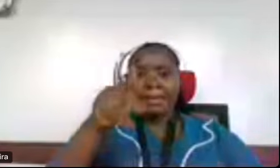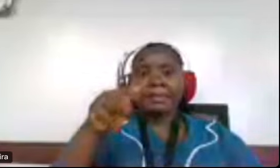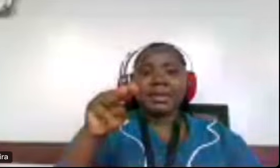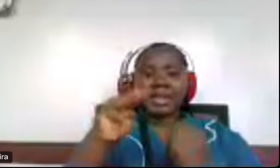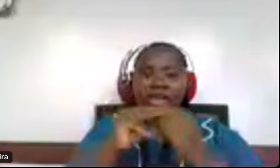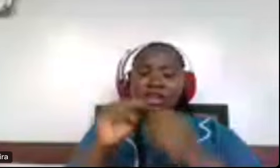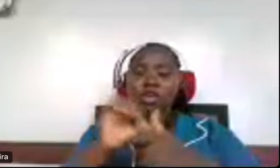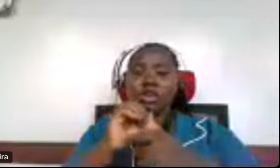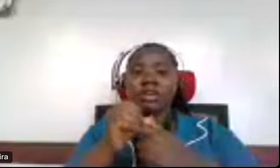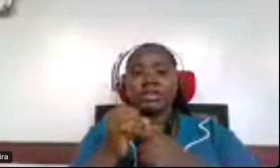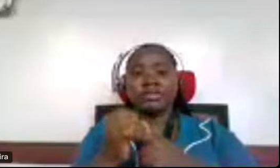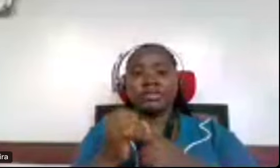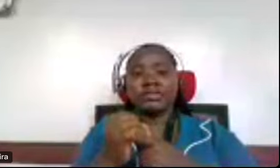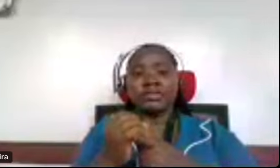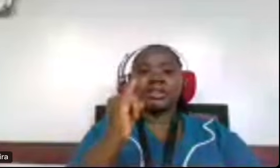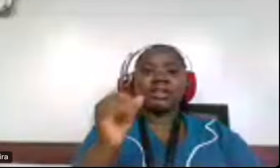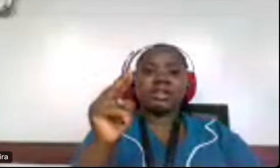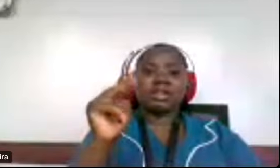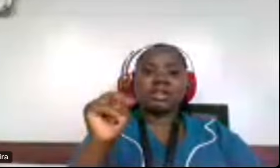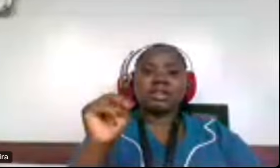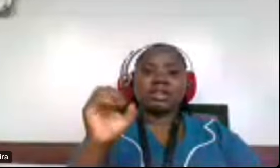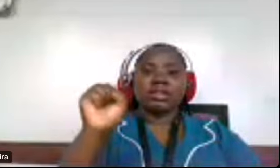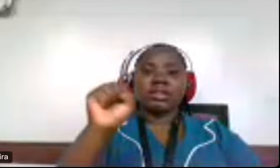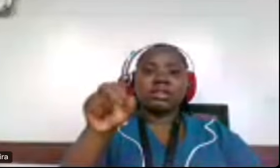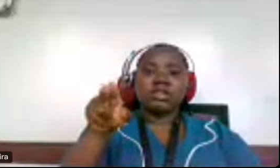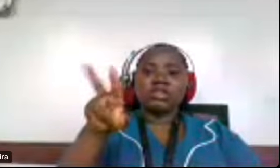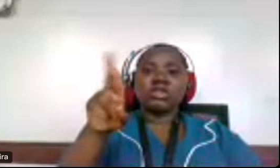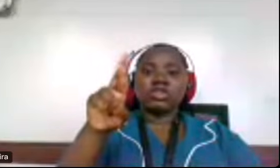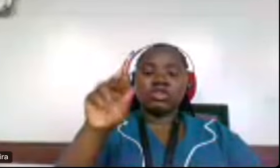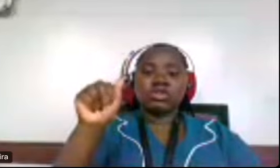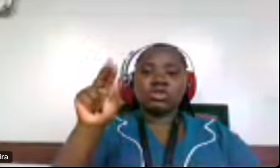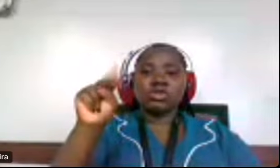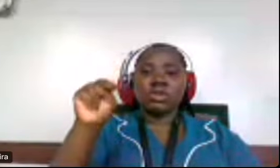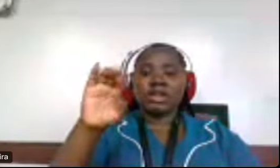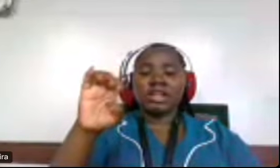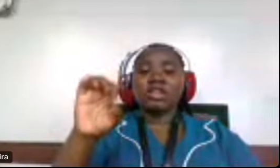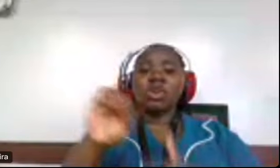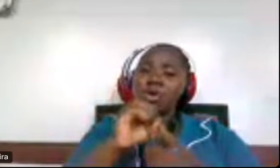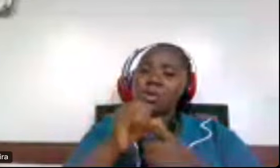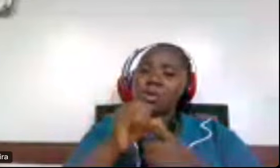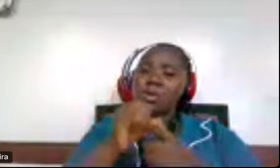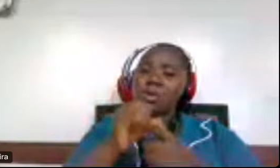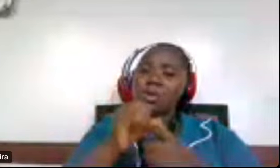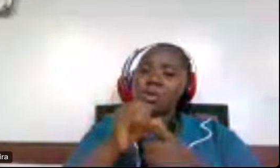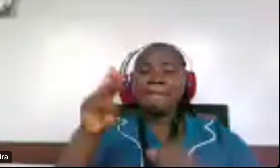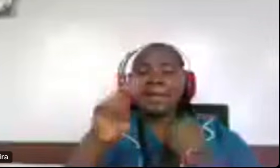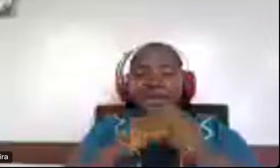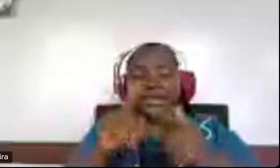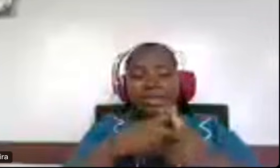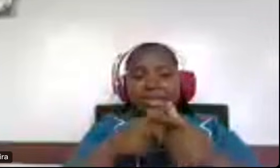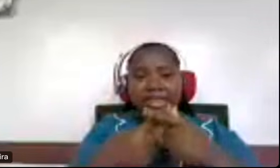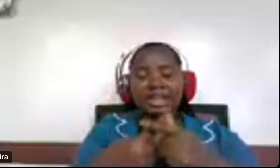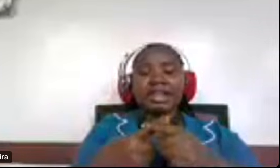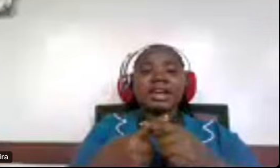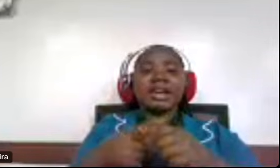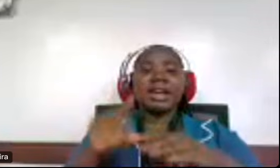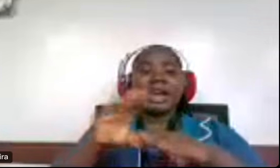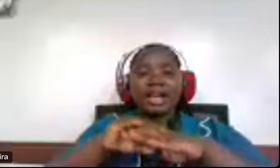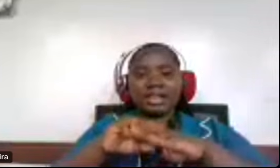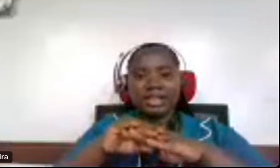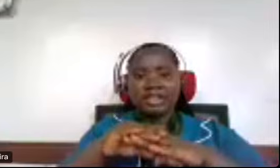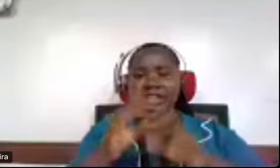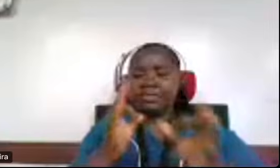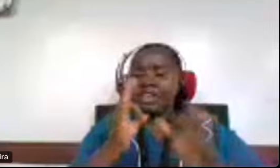have insurance. So attach the P9 and make the application. If you are in business, the commissioner has provided 2